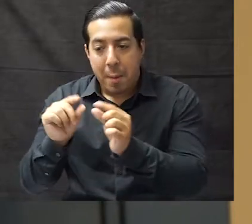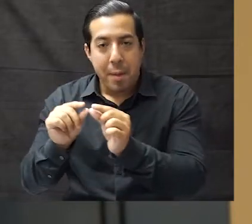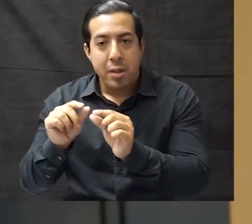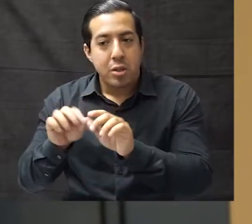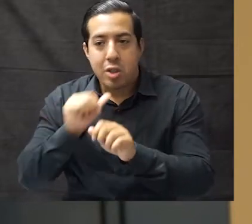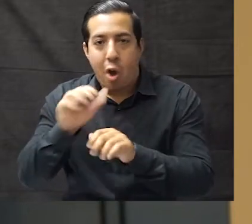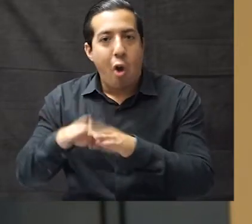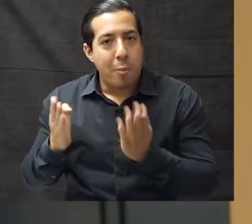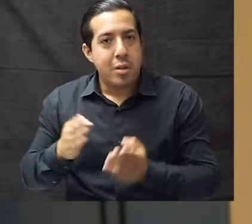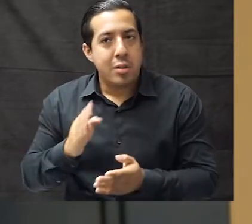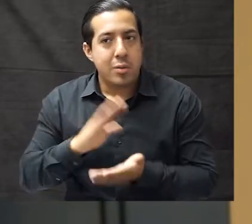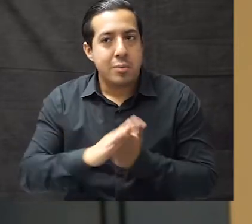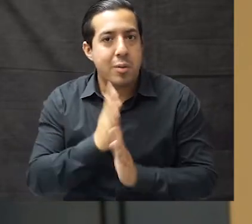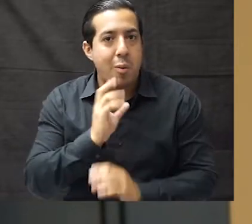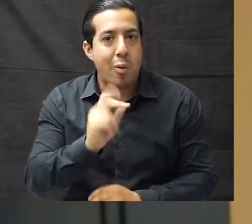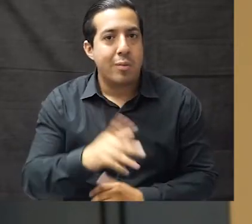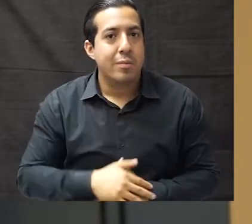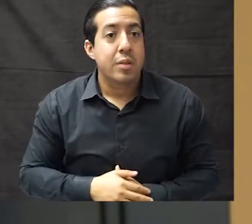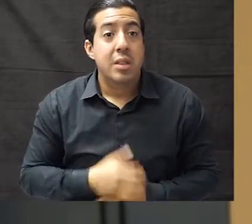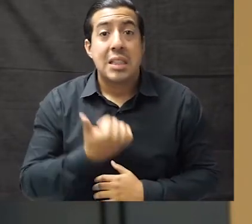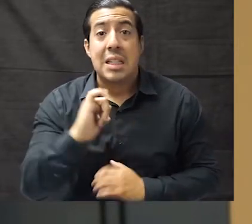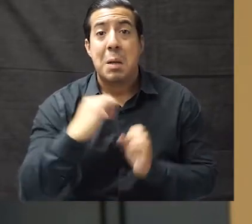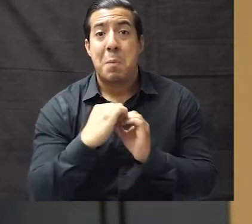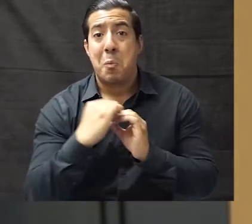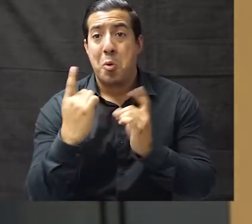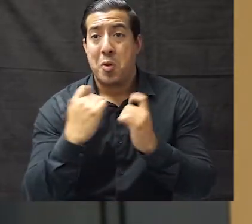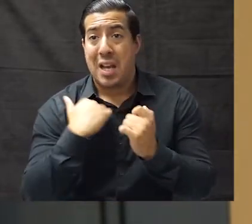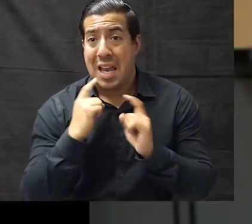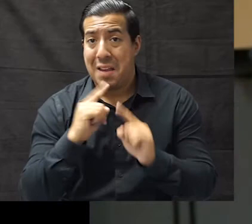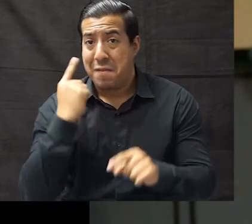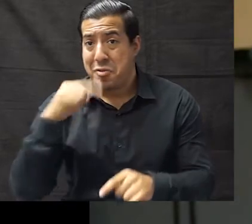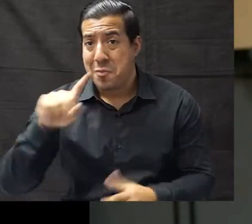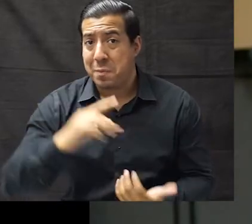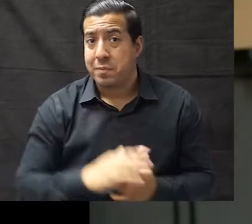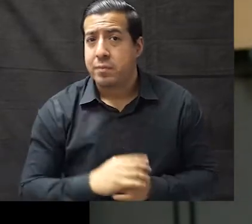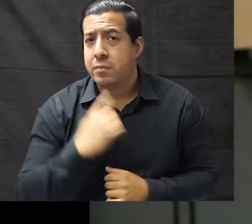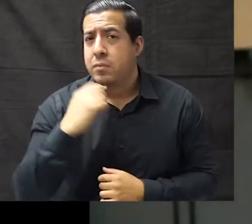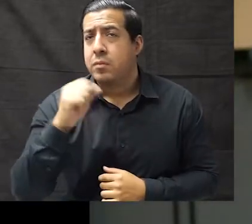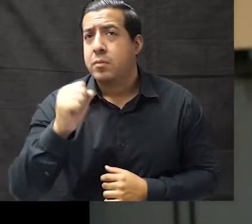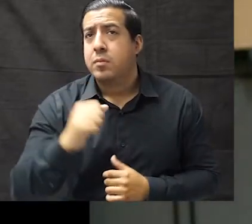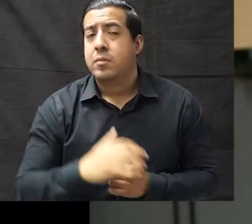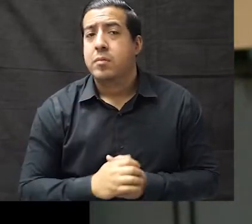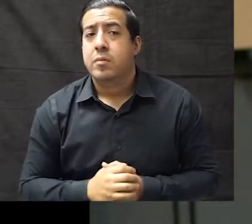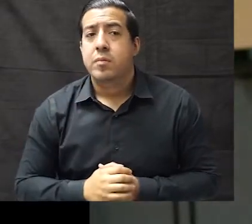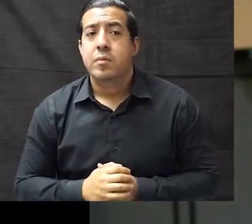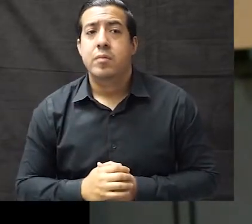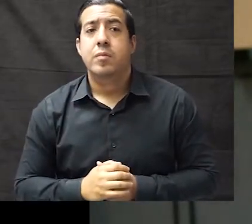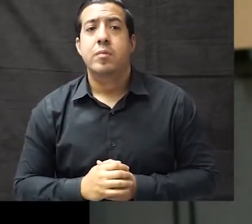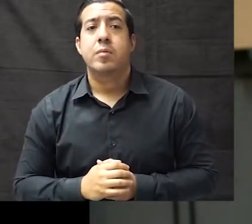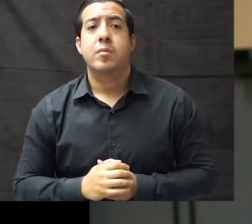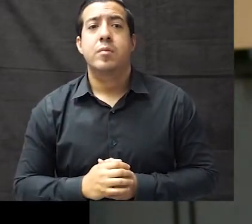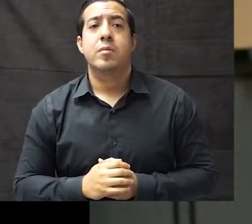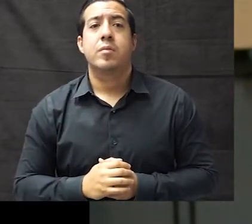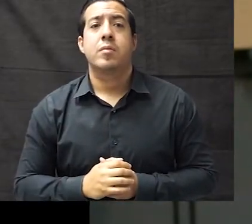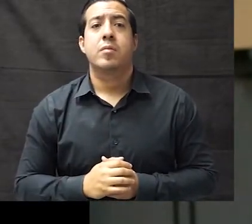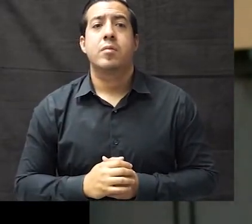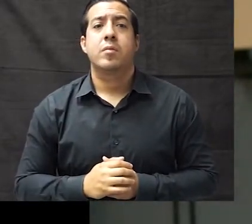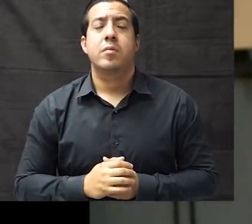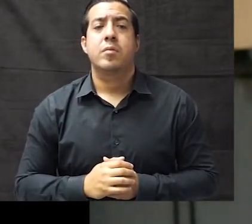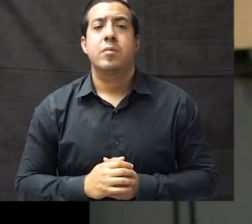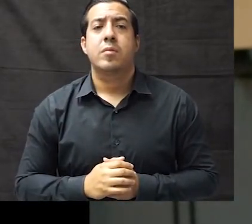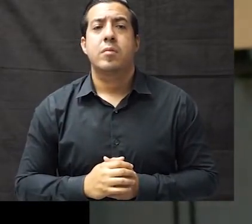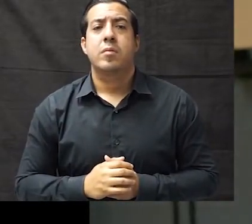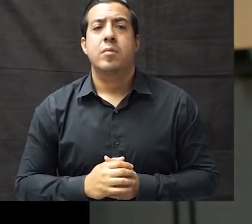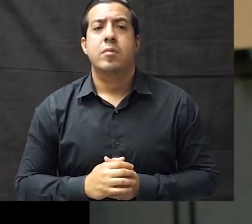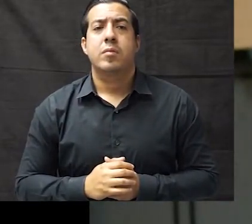a great high off of it? Well, it's the same kind of high that they would get from heroin. I think largely they don't know they're taking